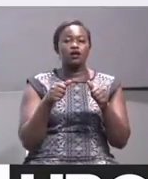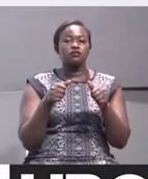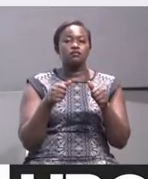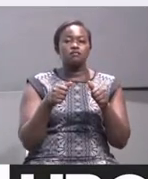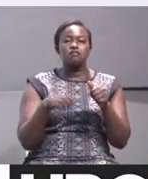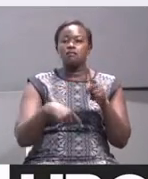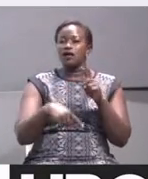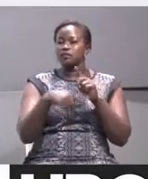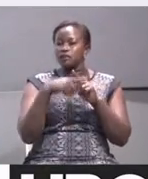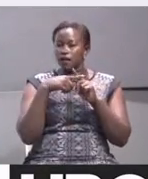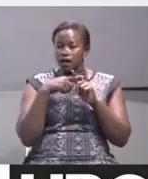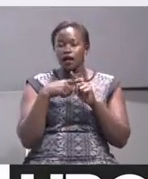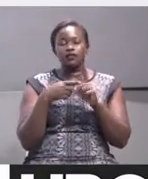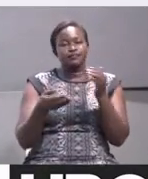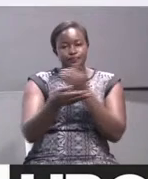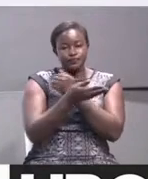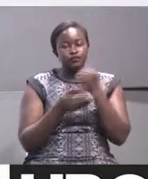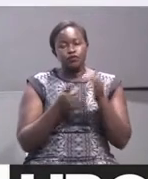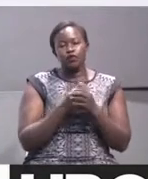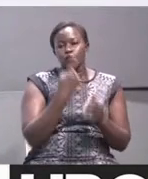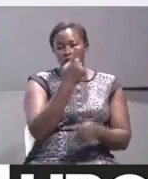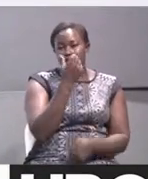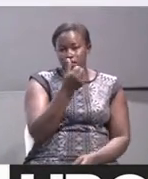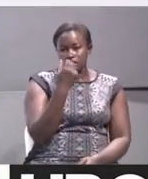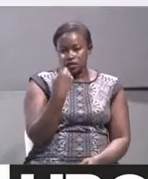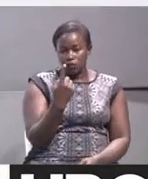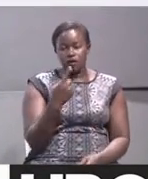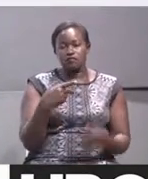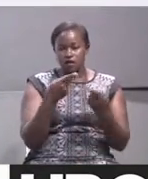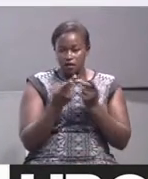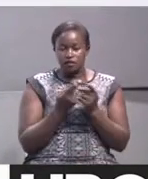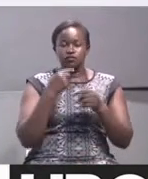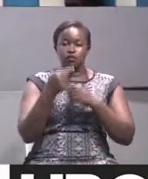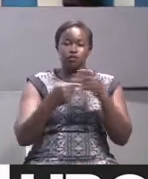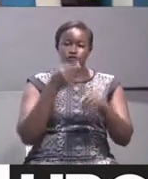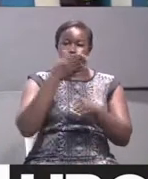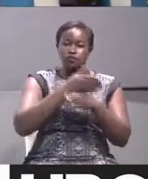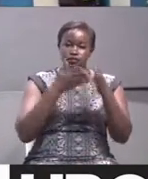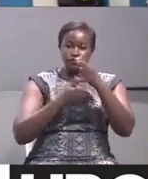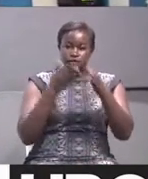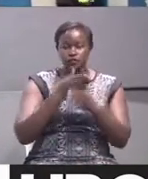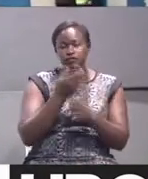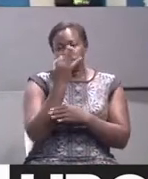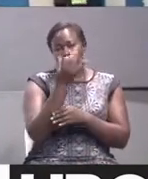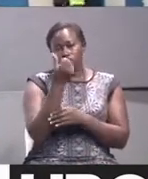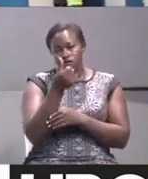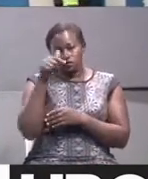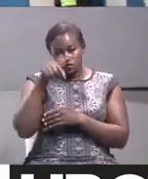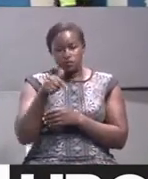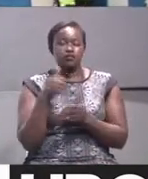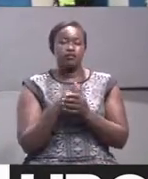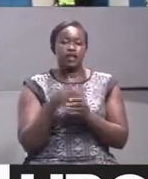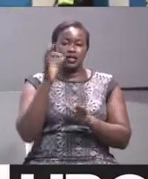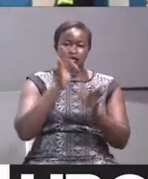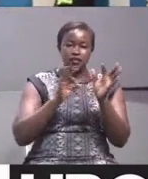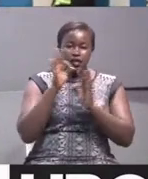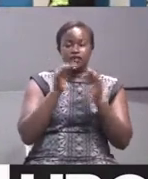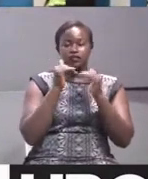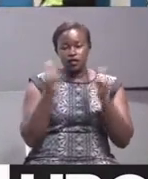Currently, 161 sites are still under construction, 367 are at design